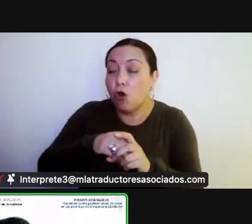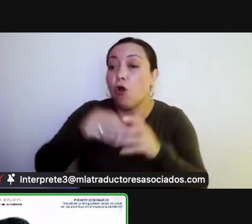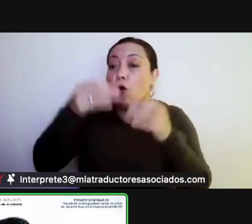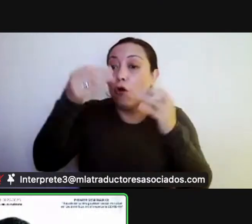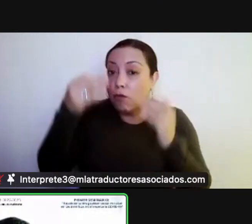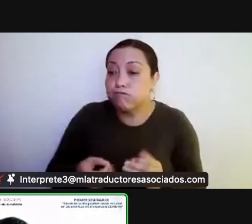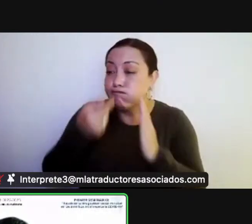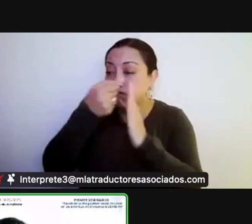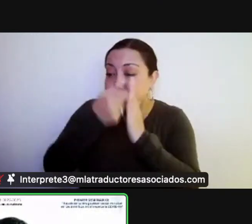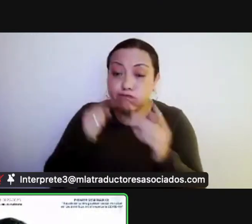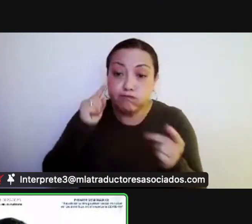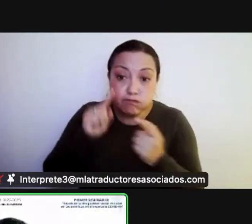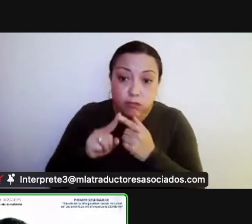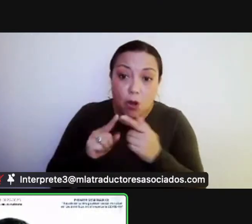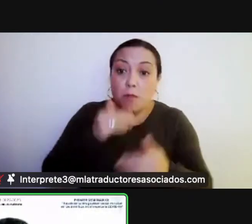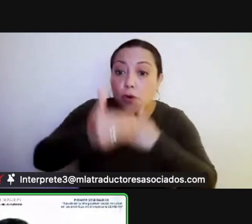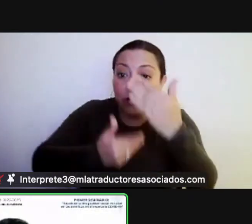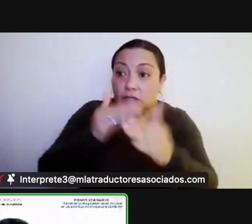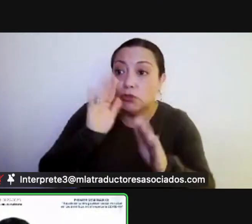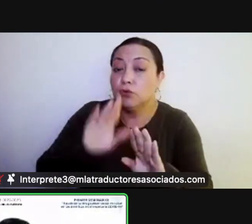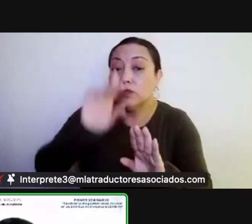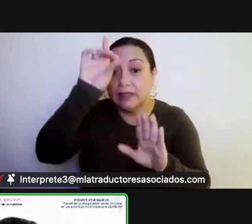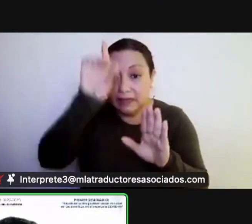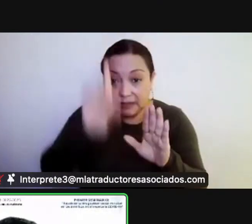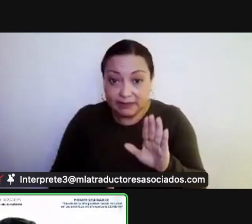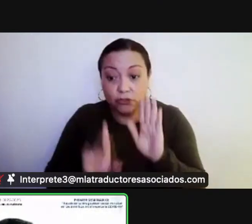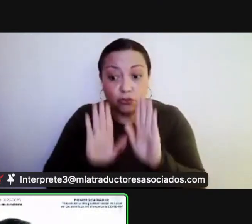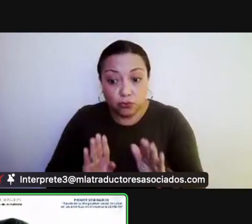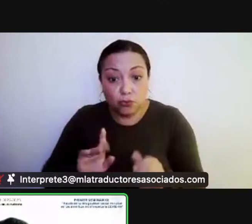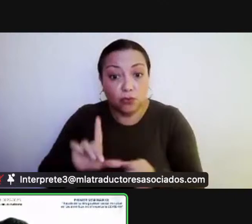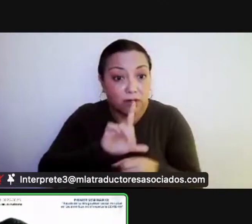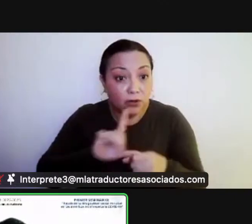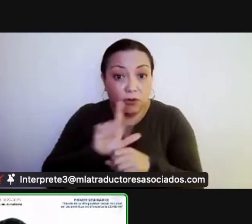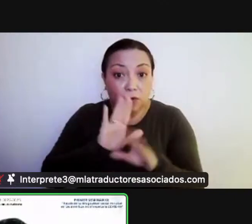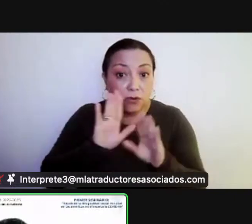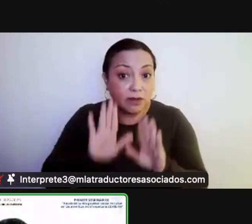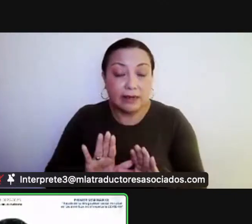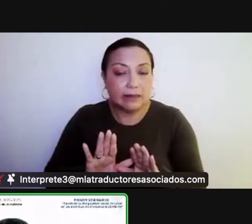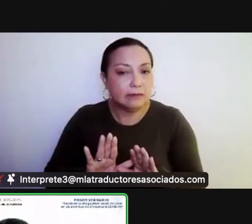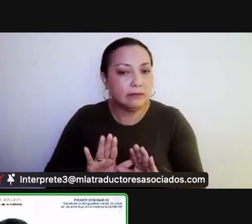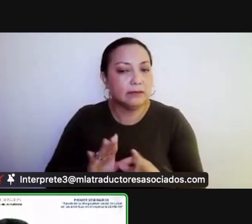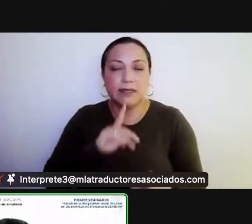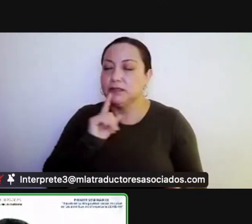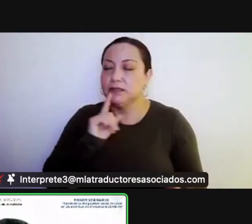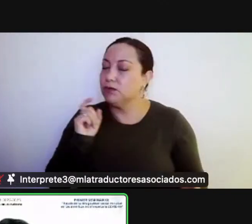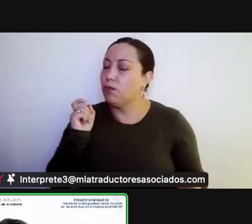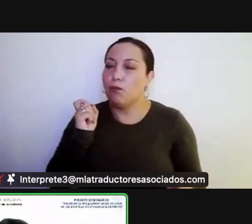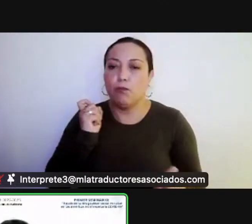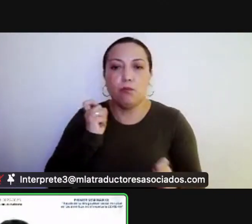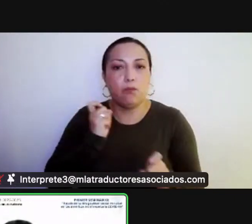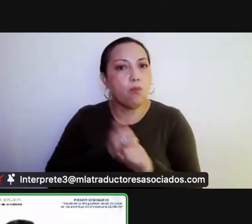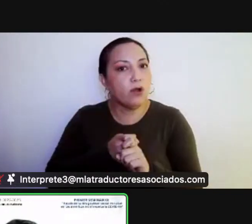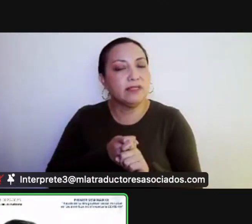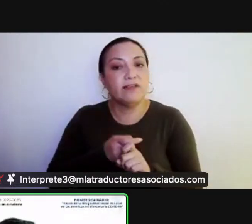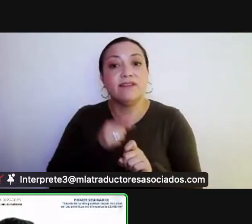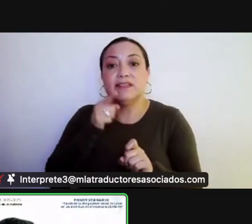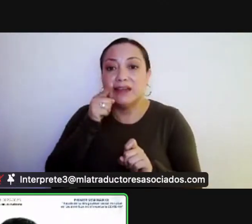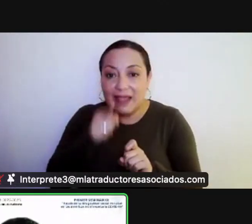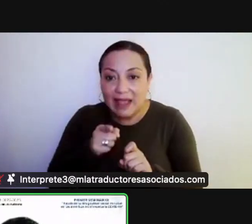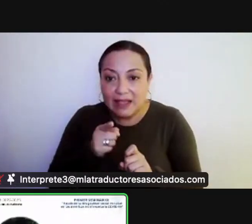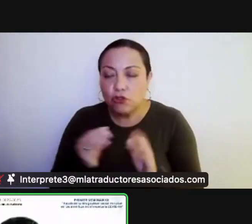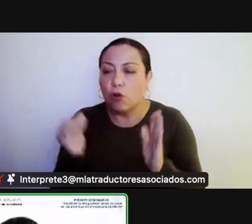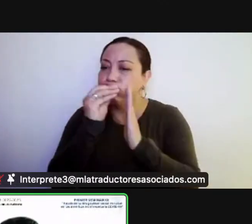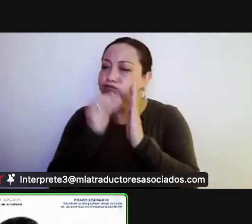not taken for the decision-making process from the local level, it's very difficult for that